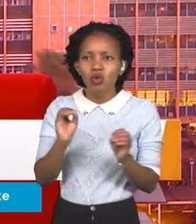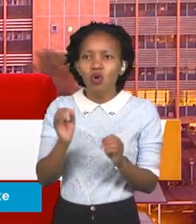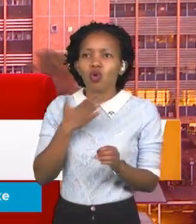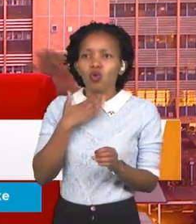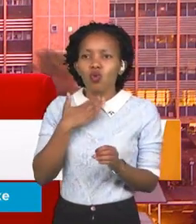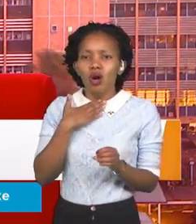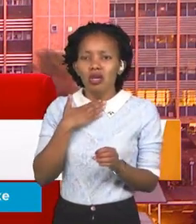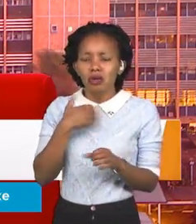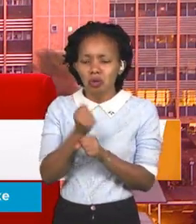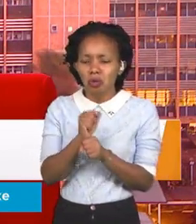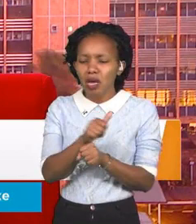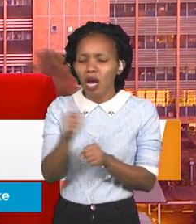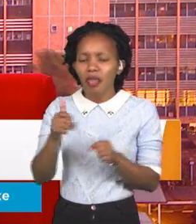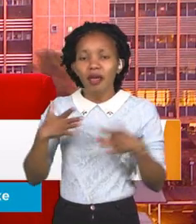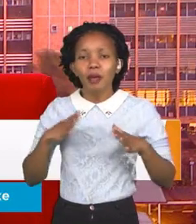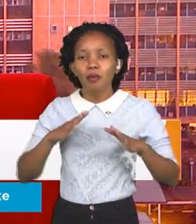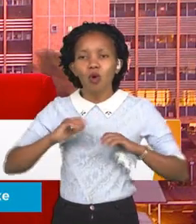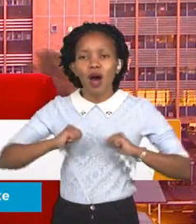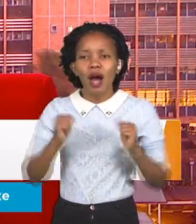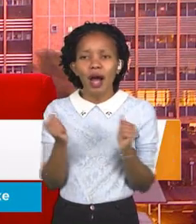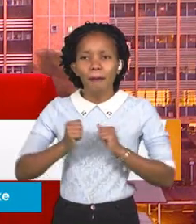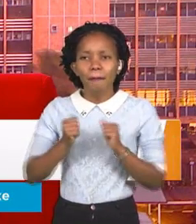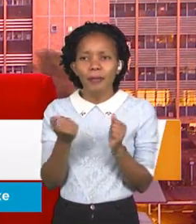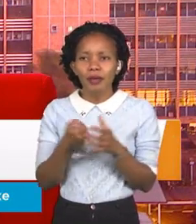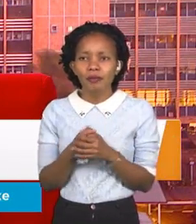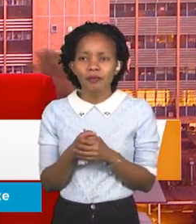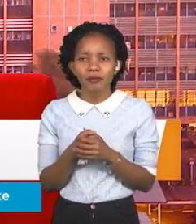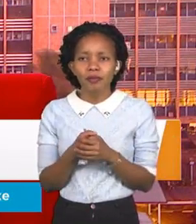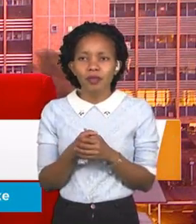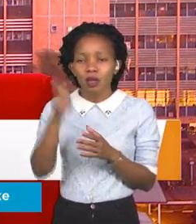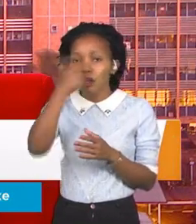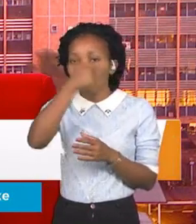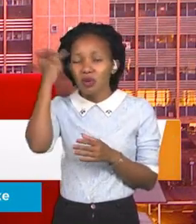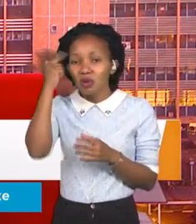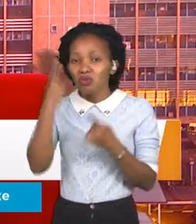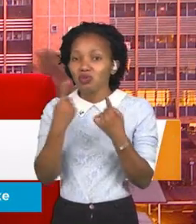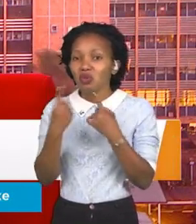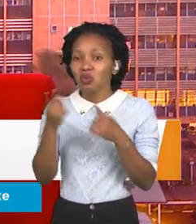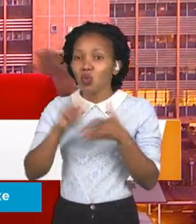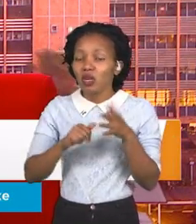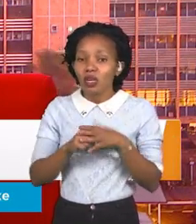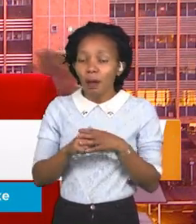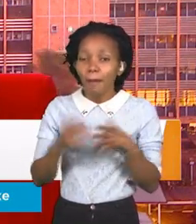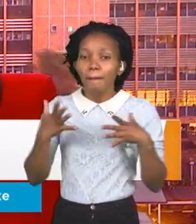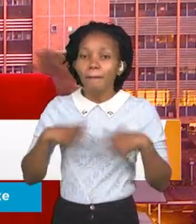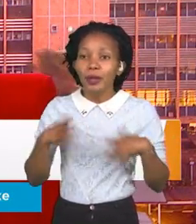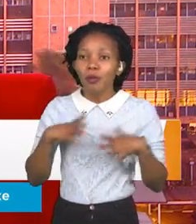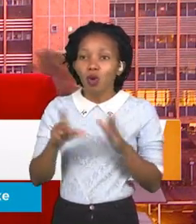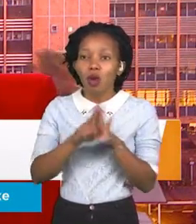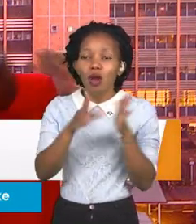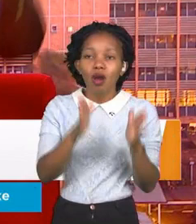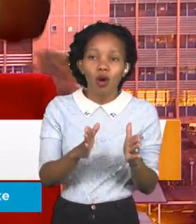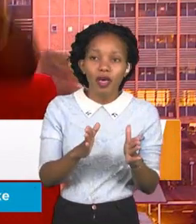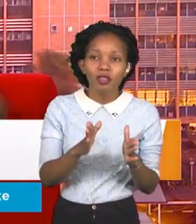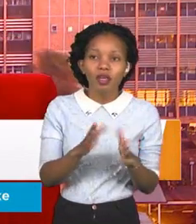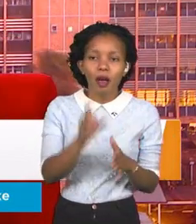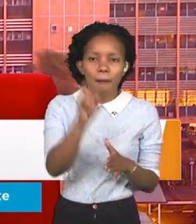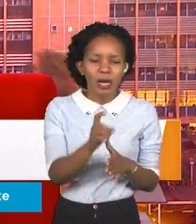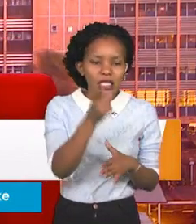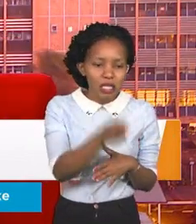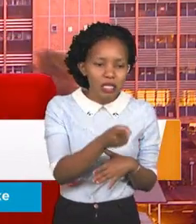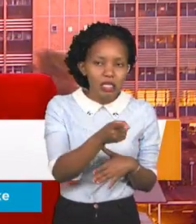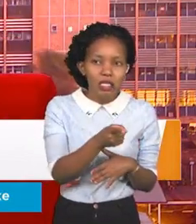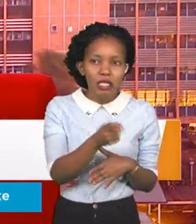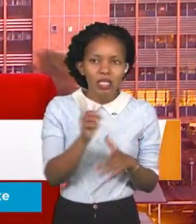to please. You just want to fit in a certain caliber because you've been told people, lawyers are to be like this.